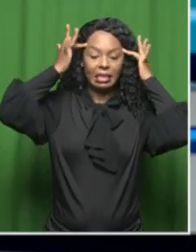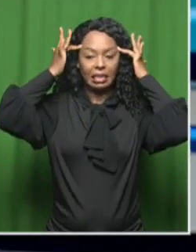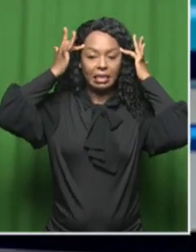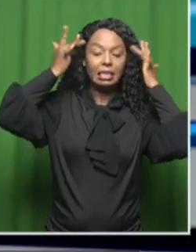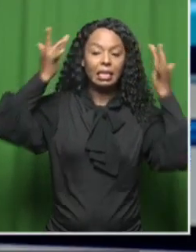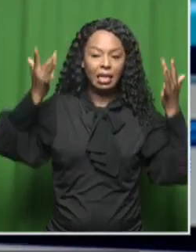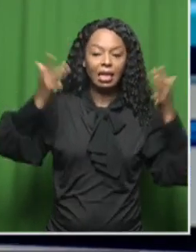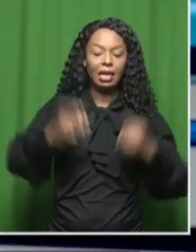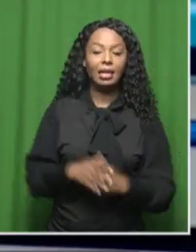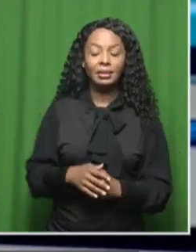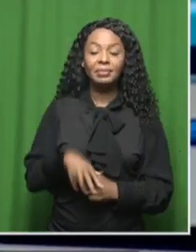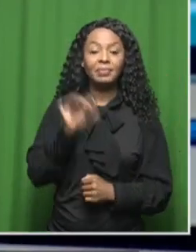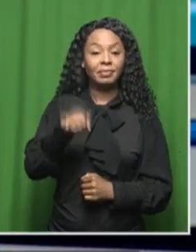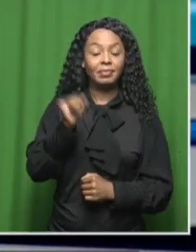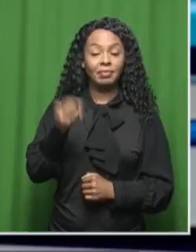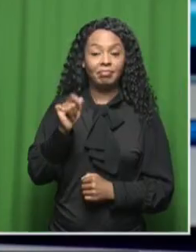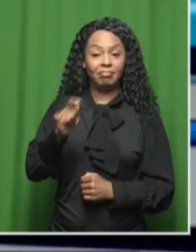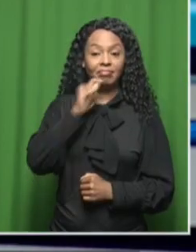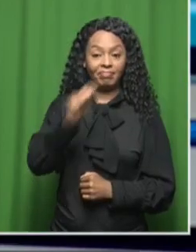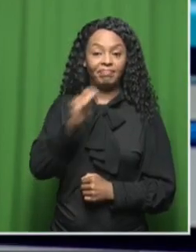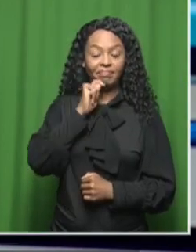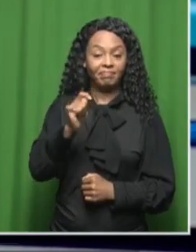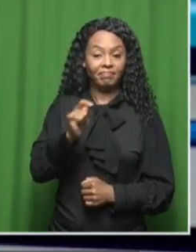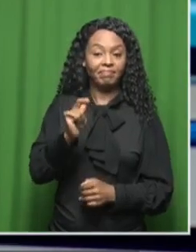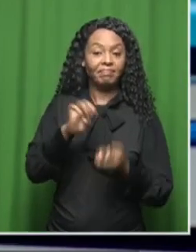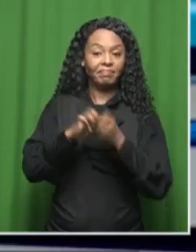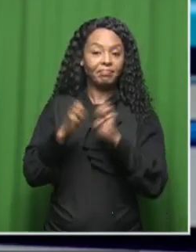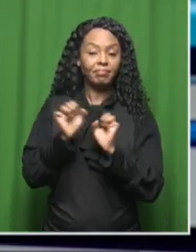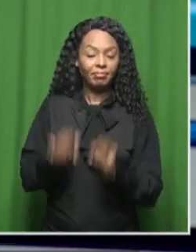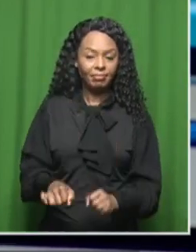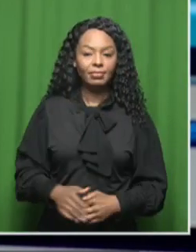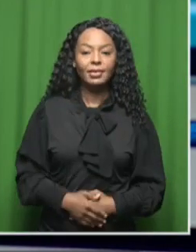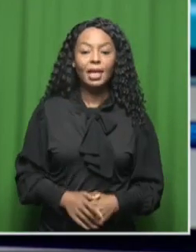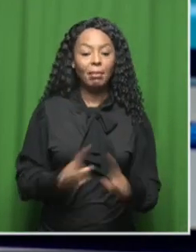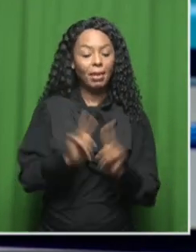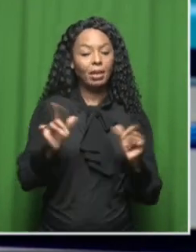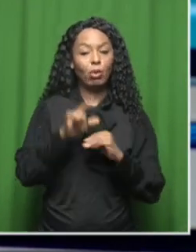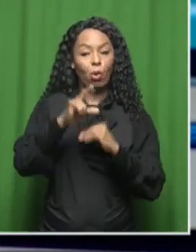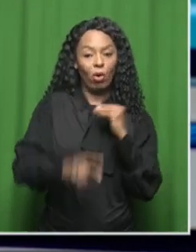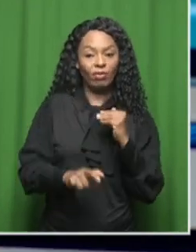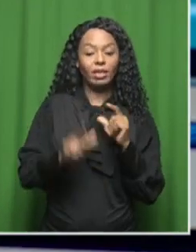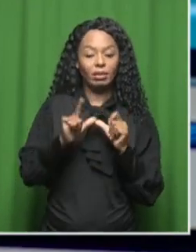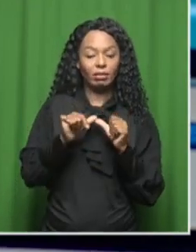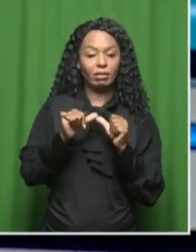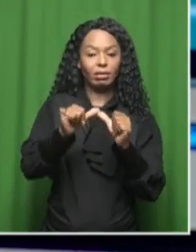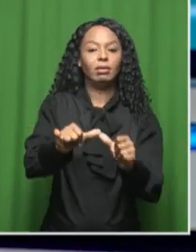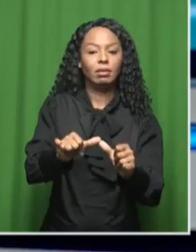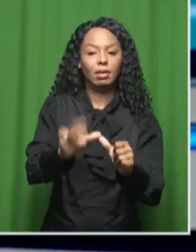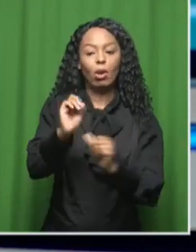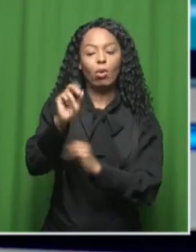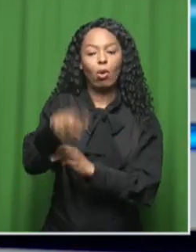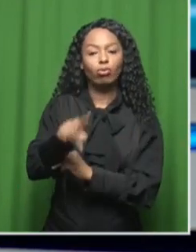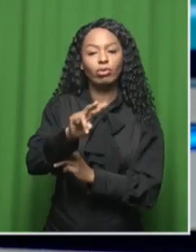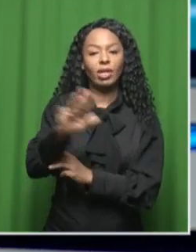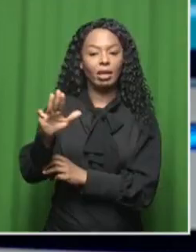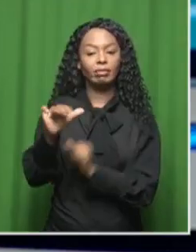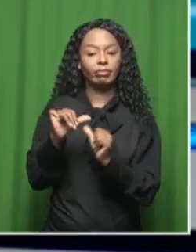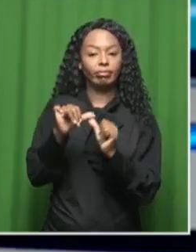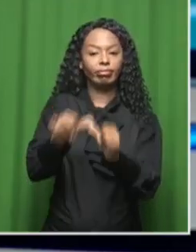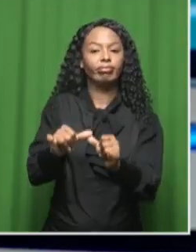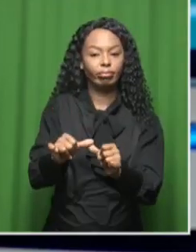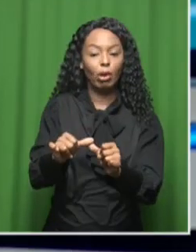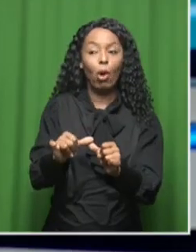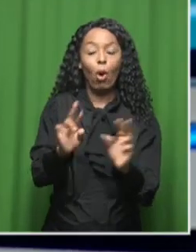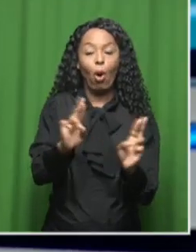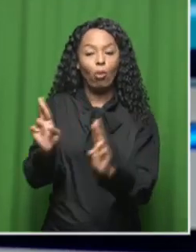goes on. The conference is still moving on for the better part of a week, so hopefully a lot more will come out of it, and there's a